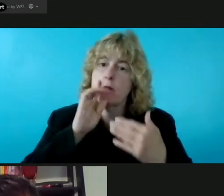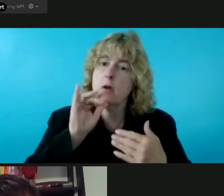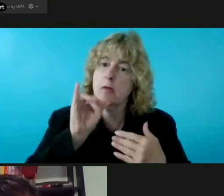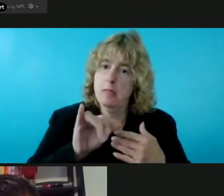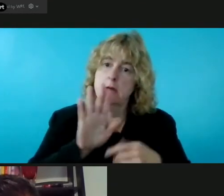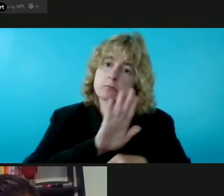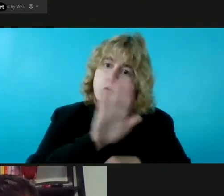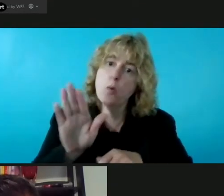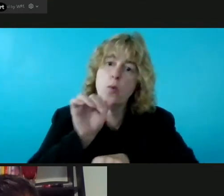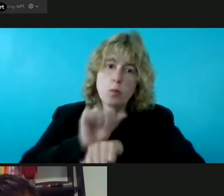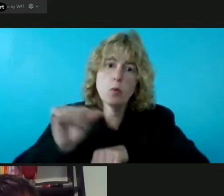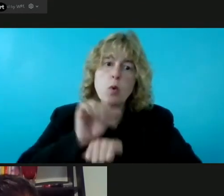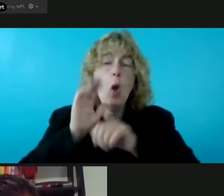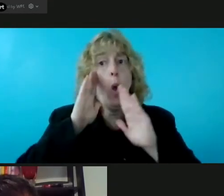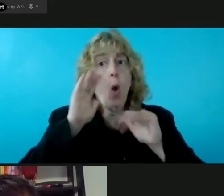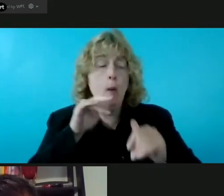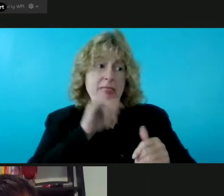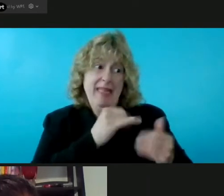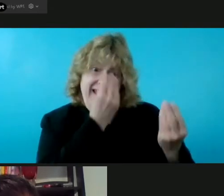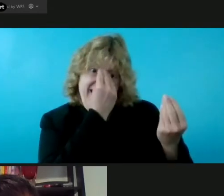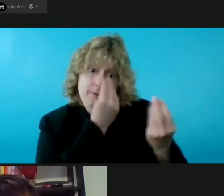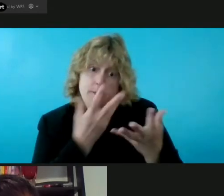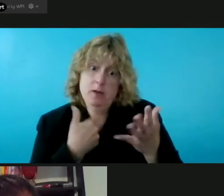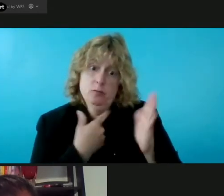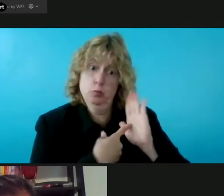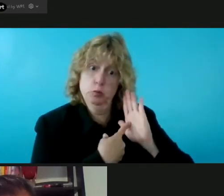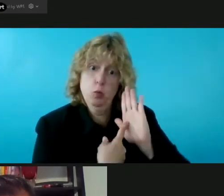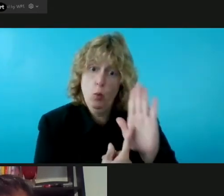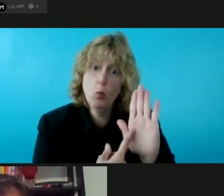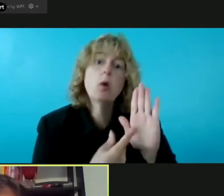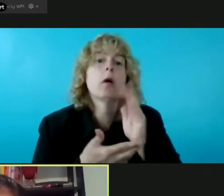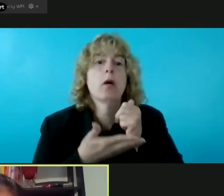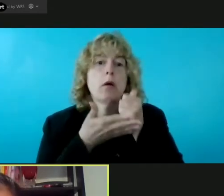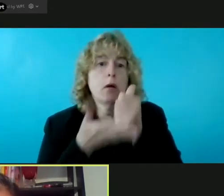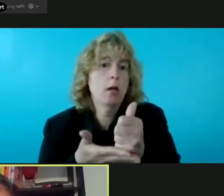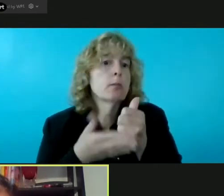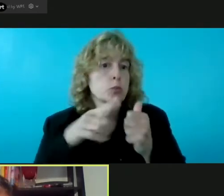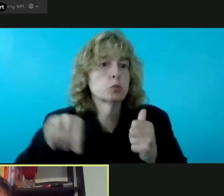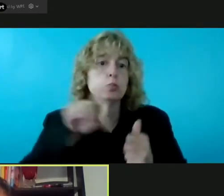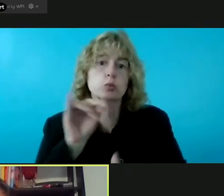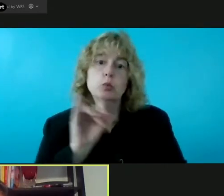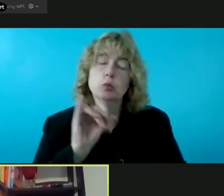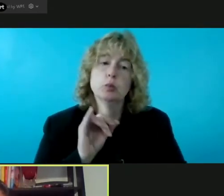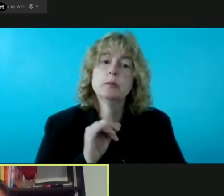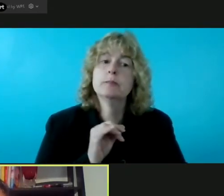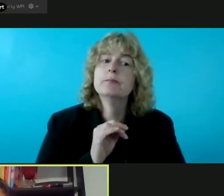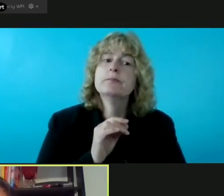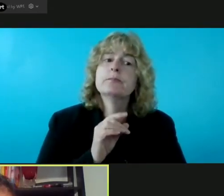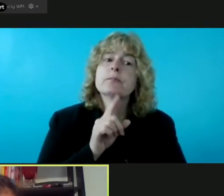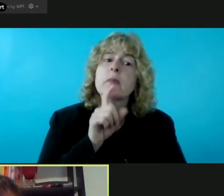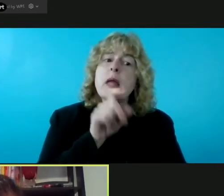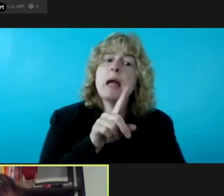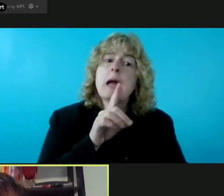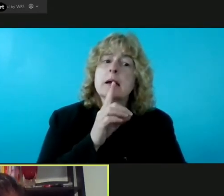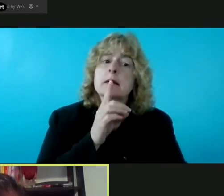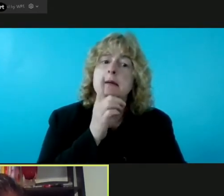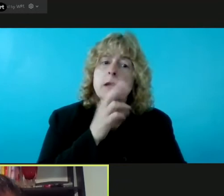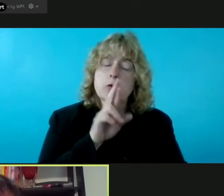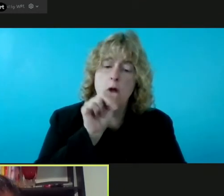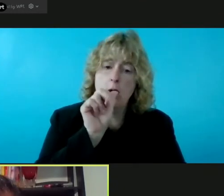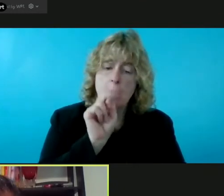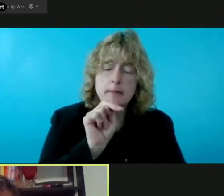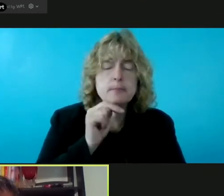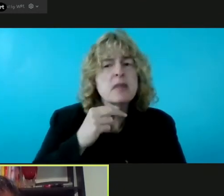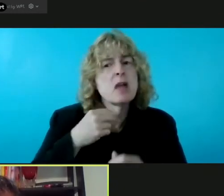information can be helpful to you as you're going forward. Dr. An, another term that we've heard on this town hall a